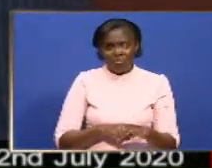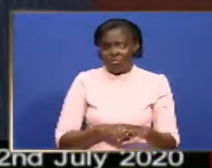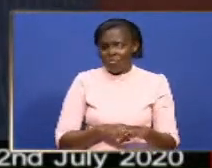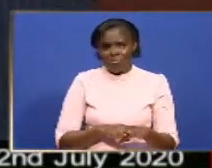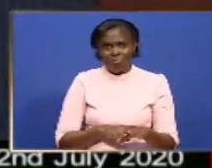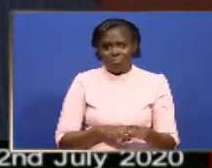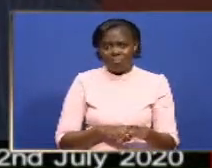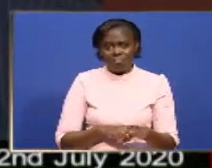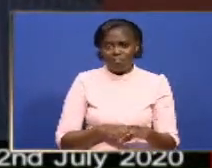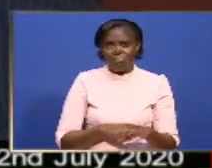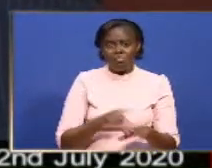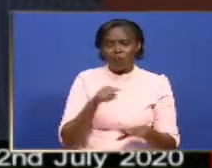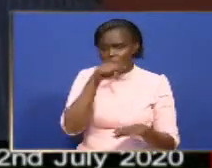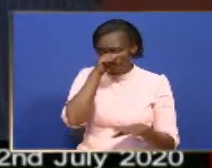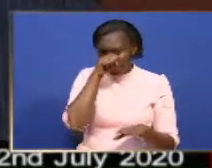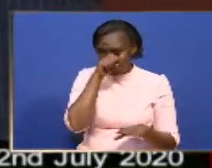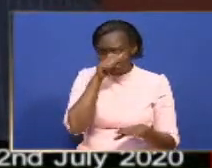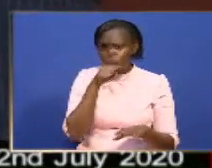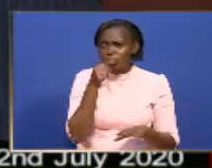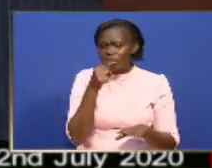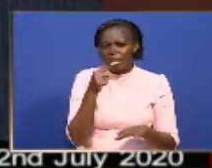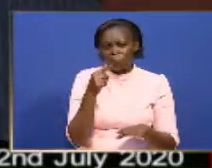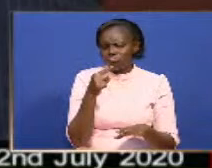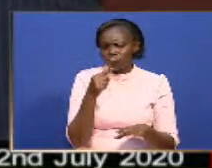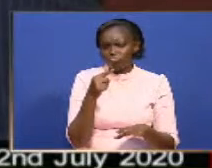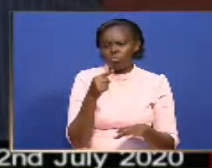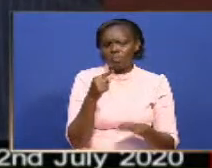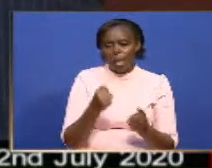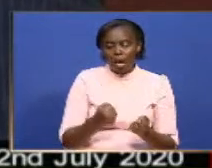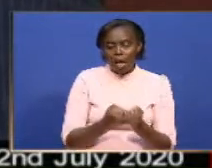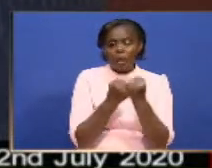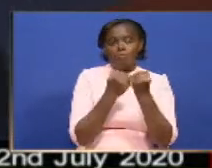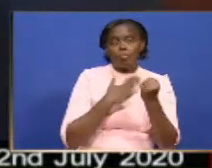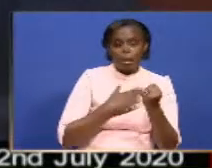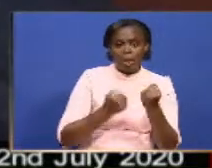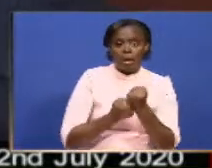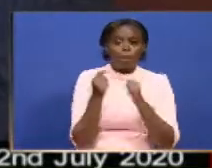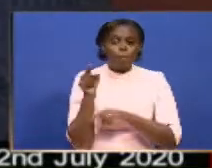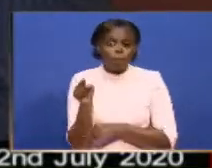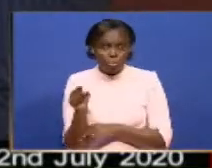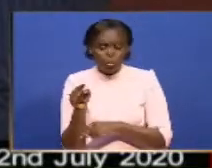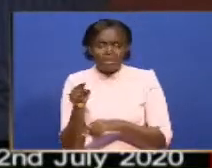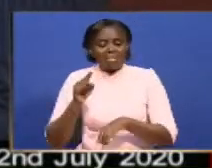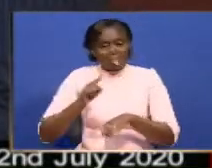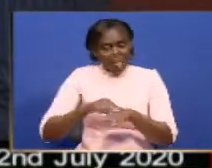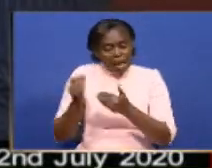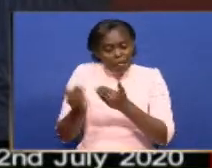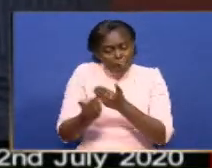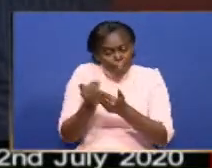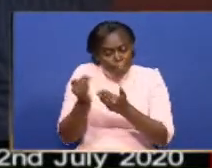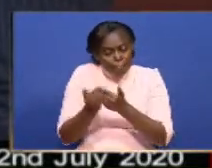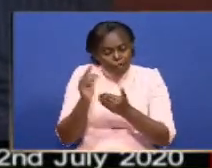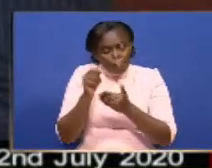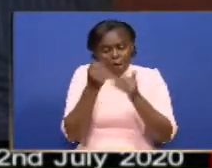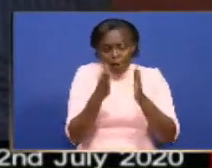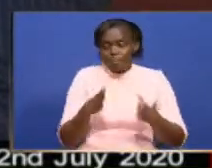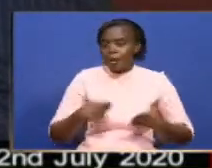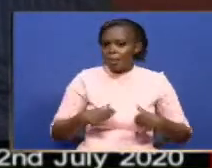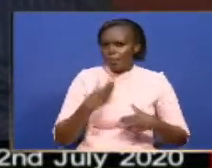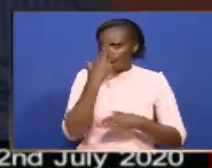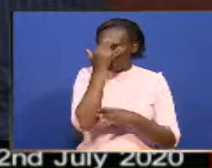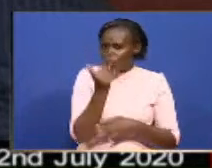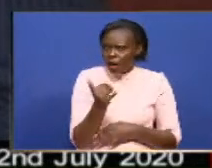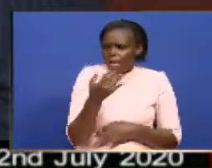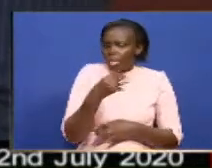white men or Englishmen say, scratch my back, I scratch yours. It's high time that we also favor our Kenyans, because